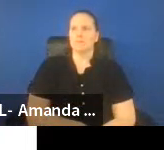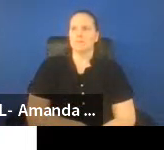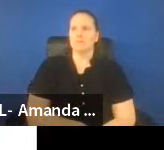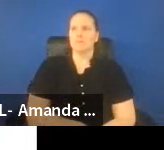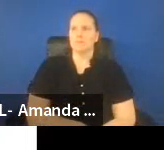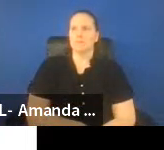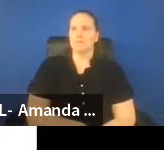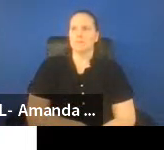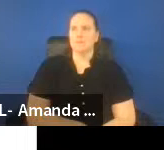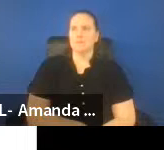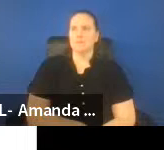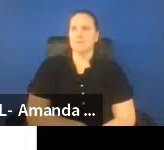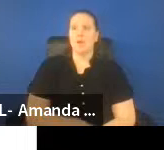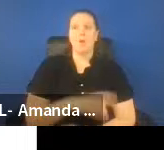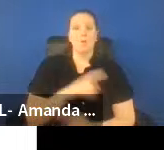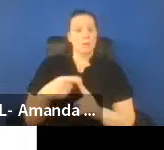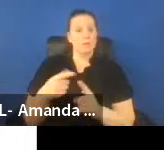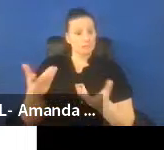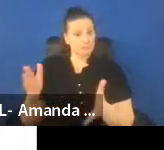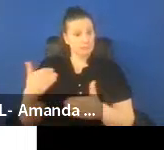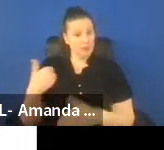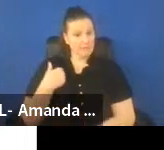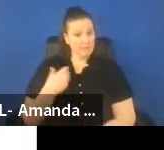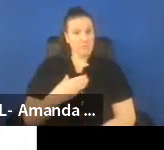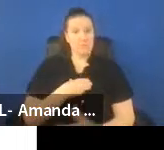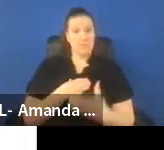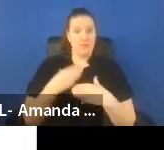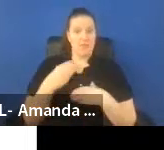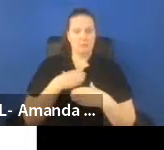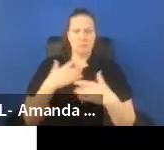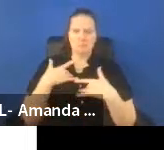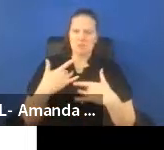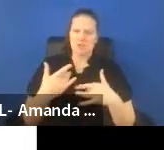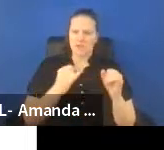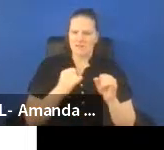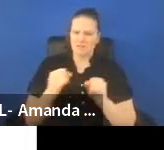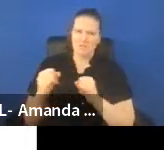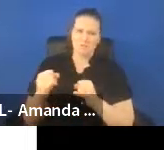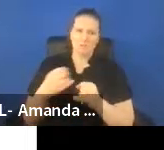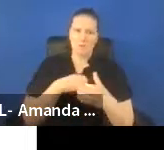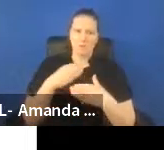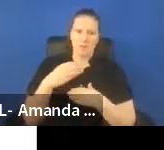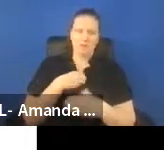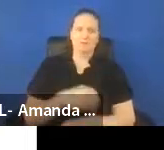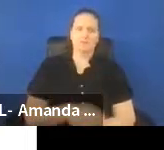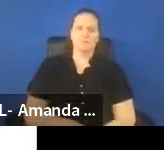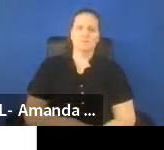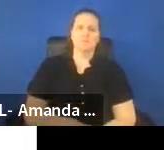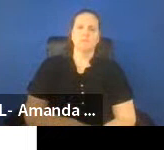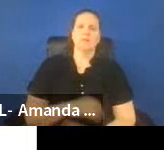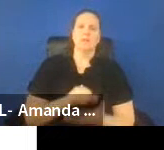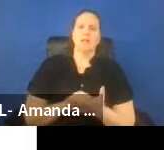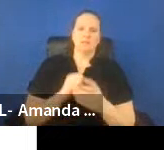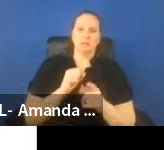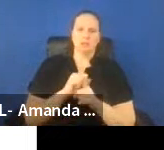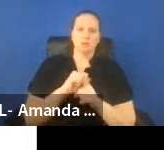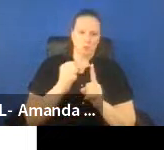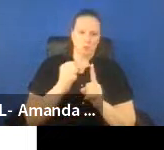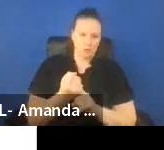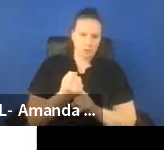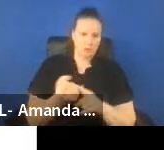So when we get complaints, oftentimes they'll be just individual complaints. These are situations